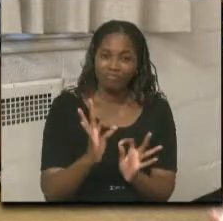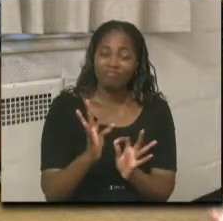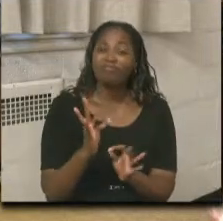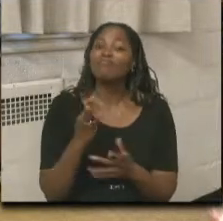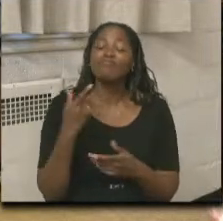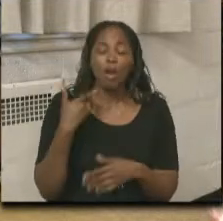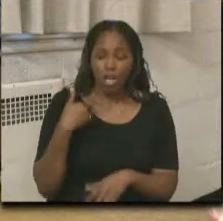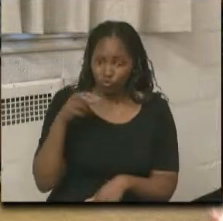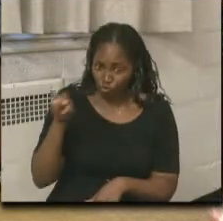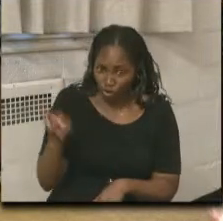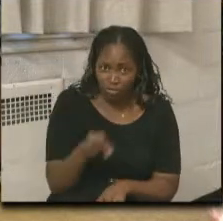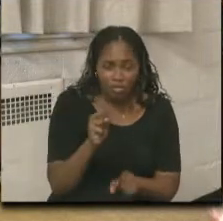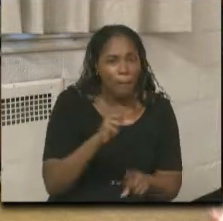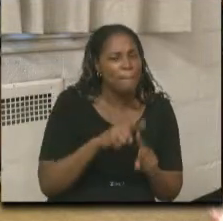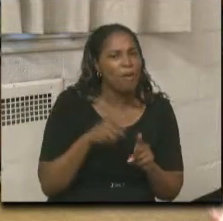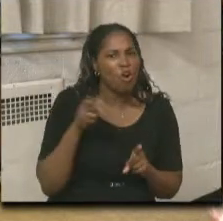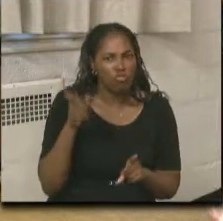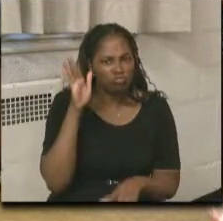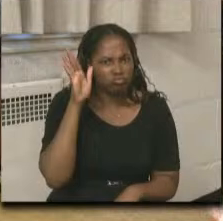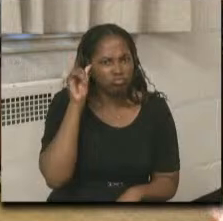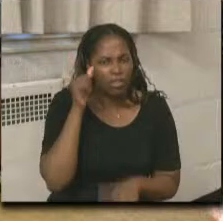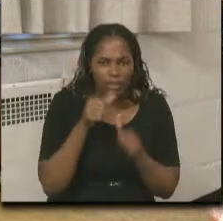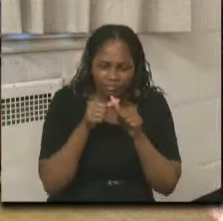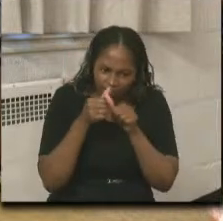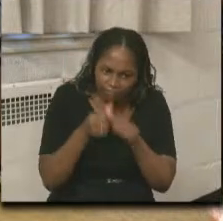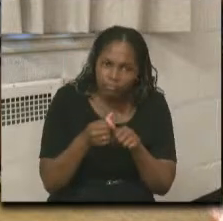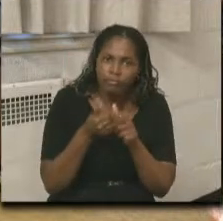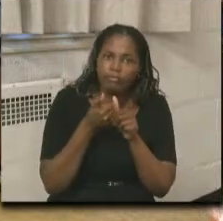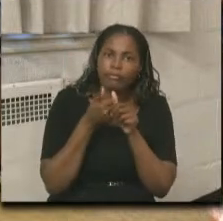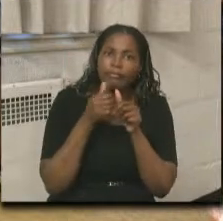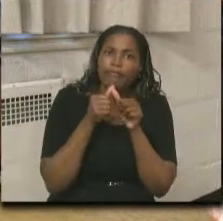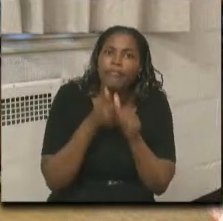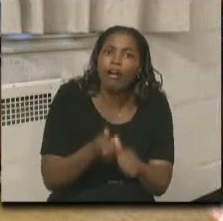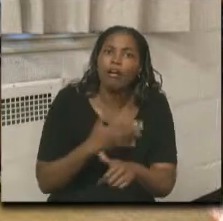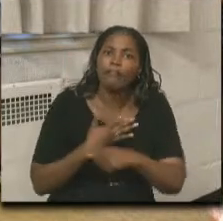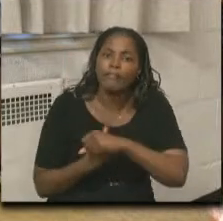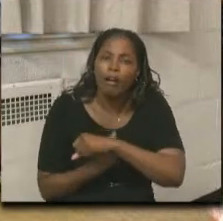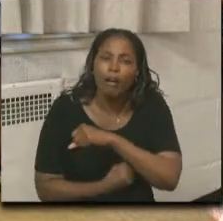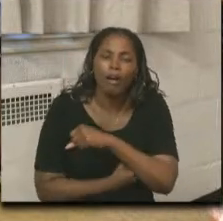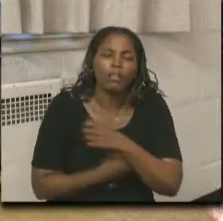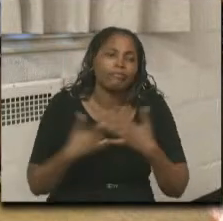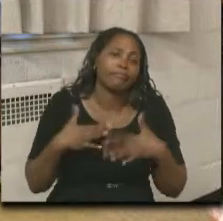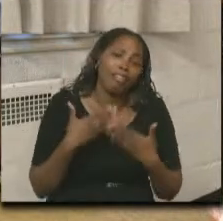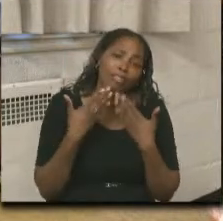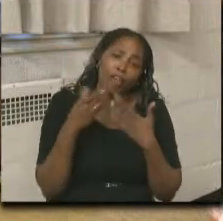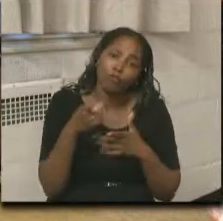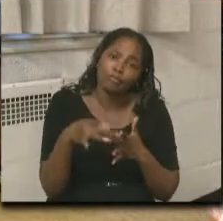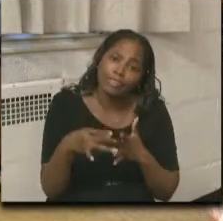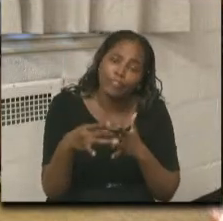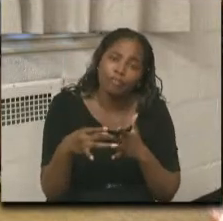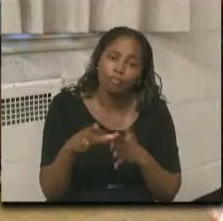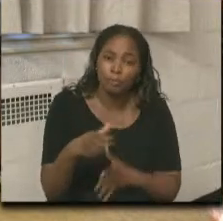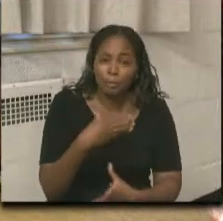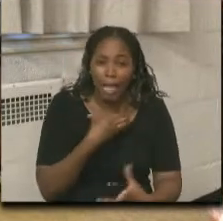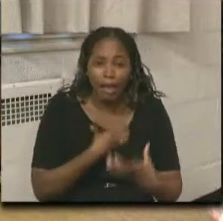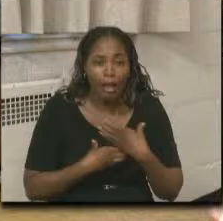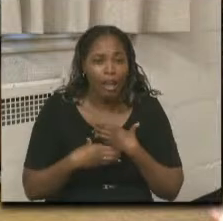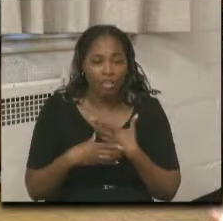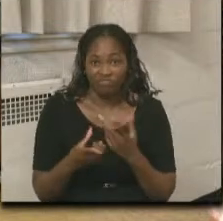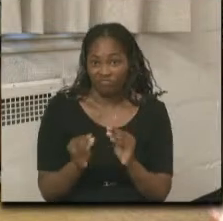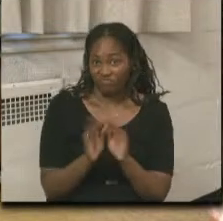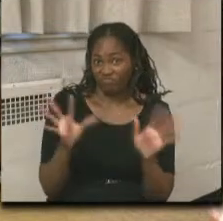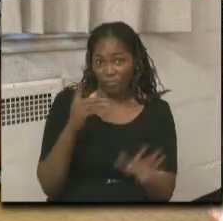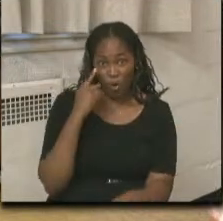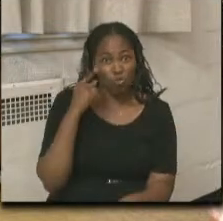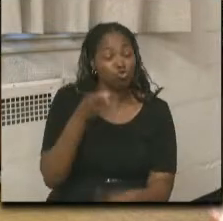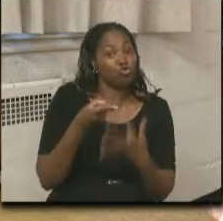on your foundation, and for that, we simply say thank you. I want to thank you for your leadership, your passion, which is evident because you started your